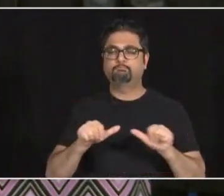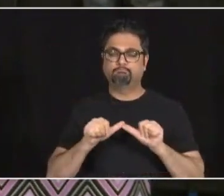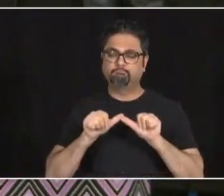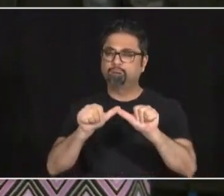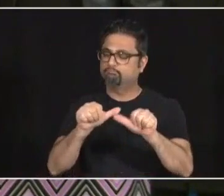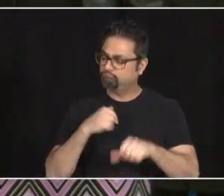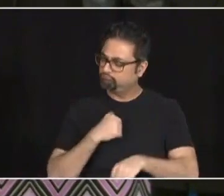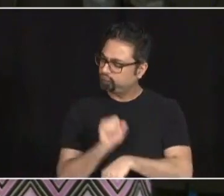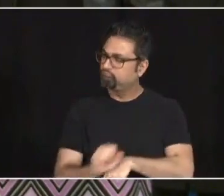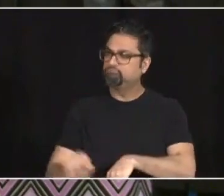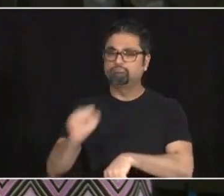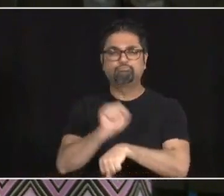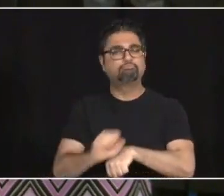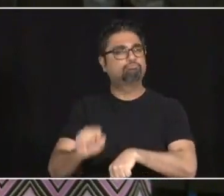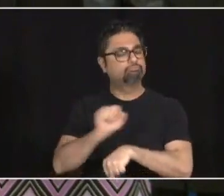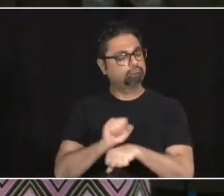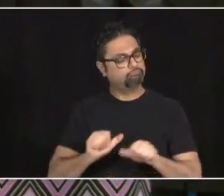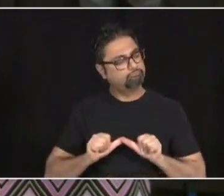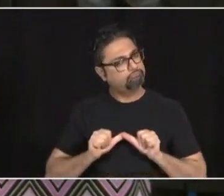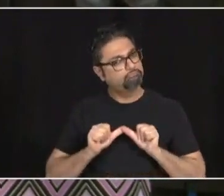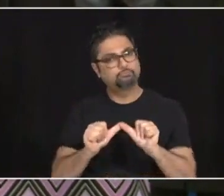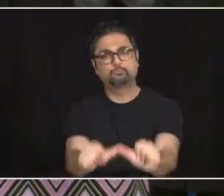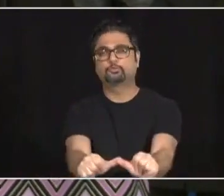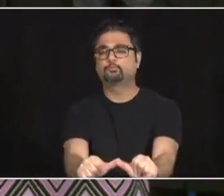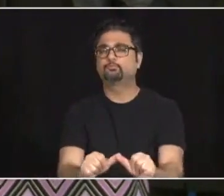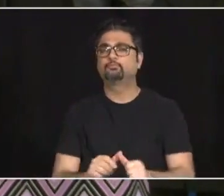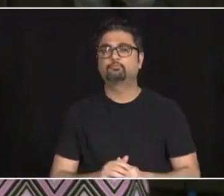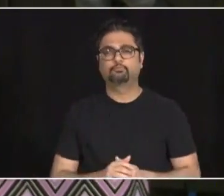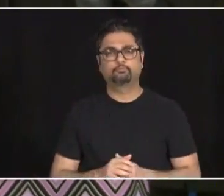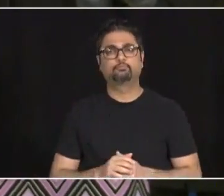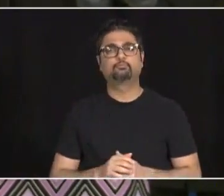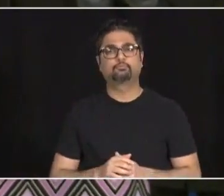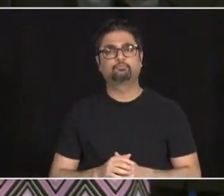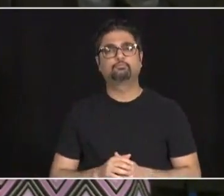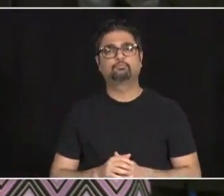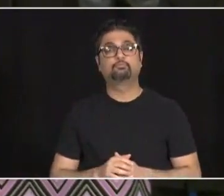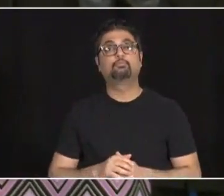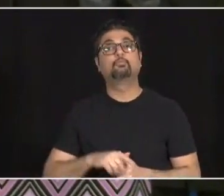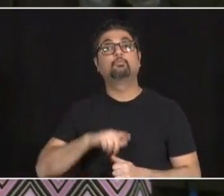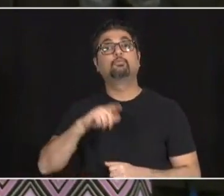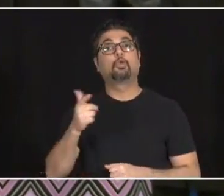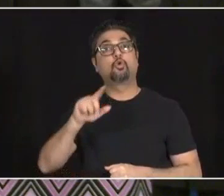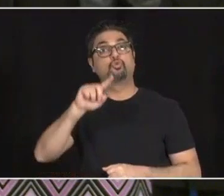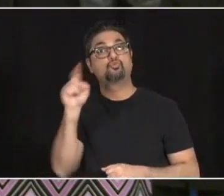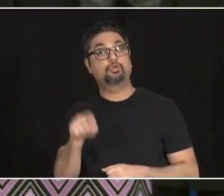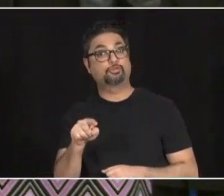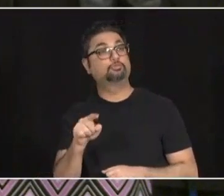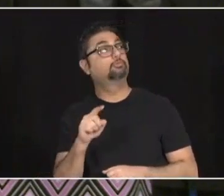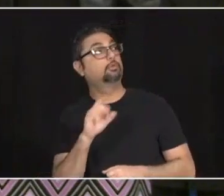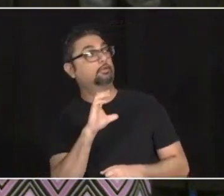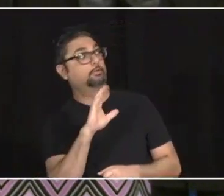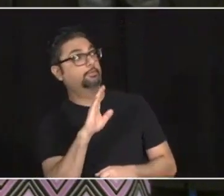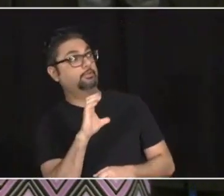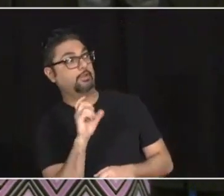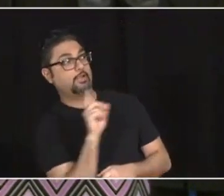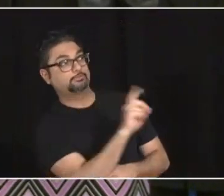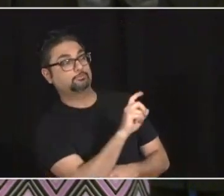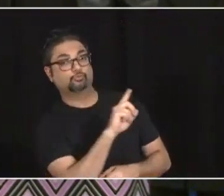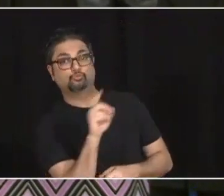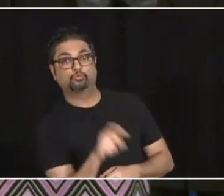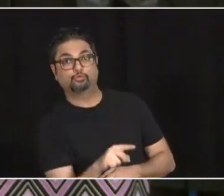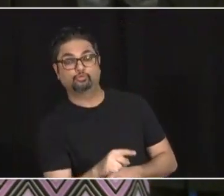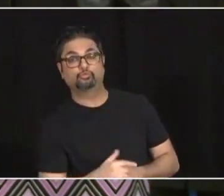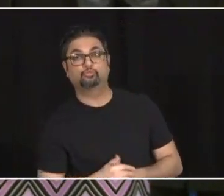question. Next question comes from Kari Verma from CBC National. Please go ahead. Good